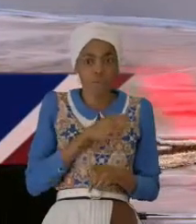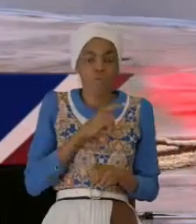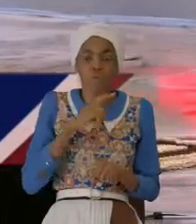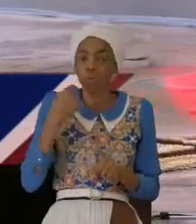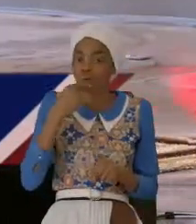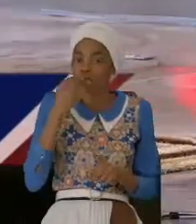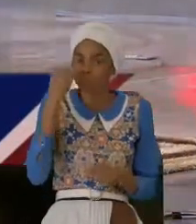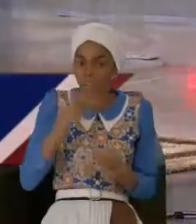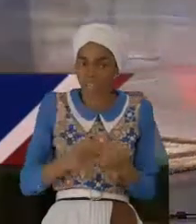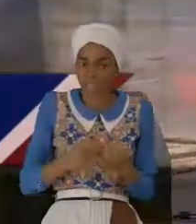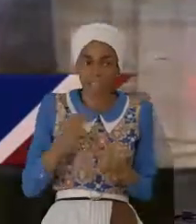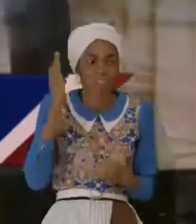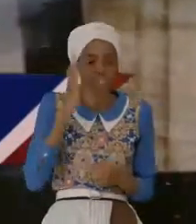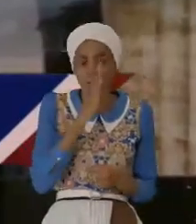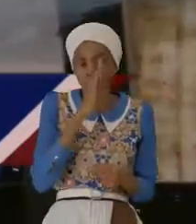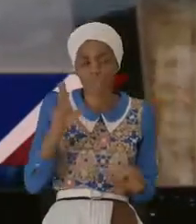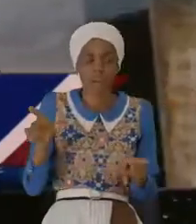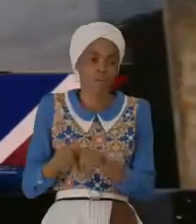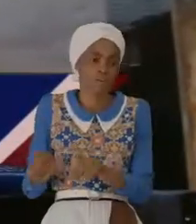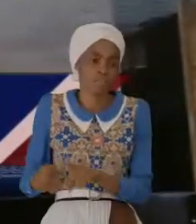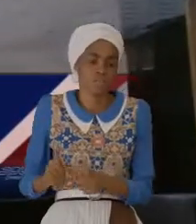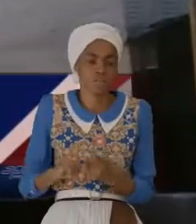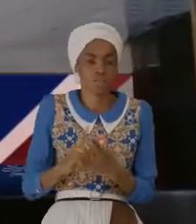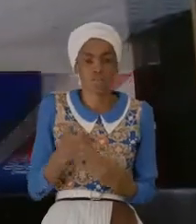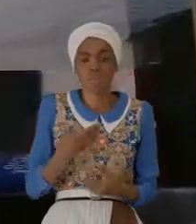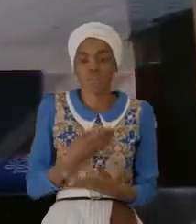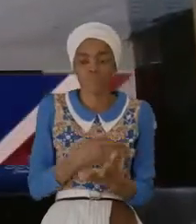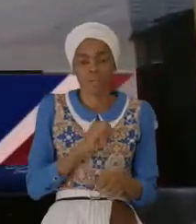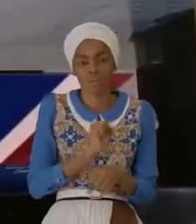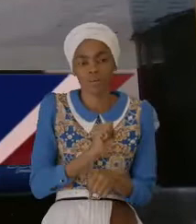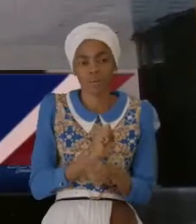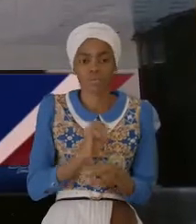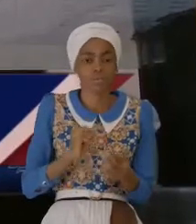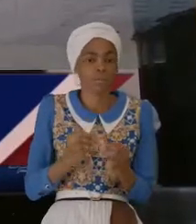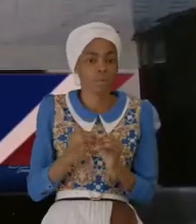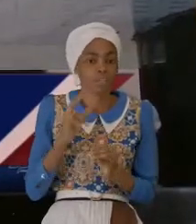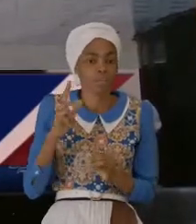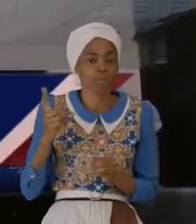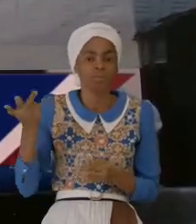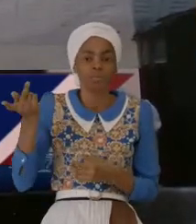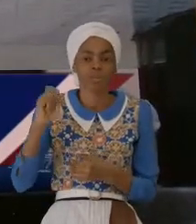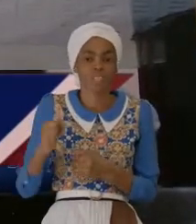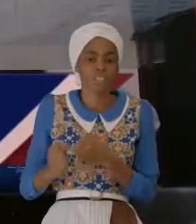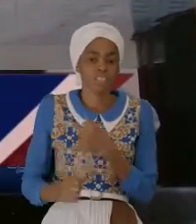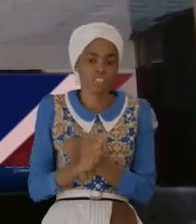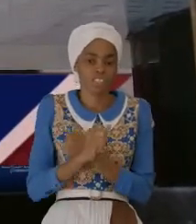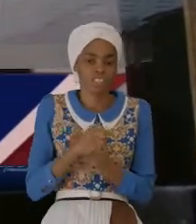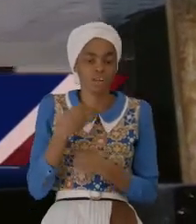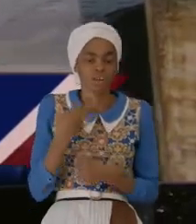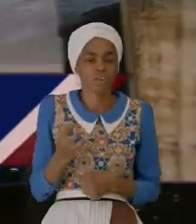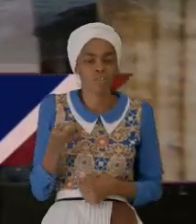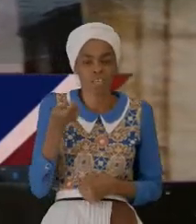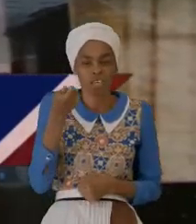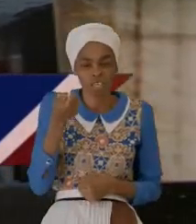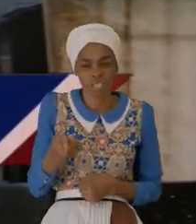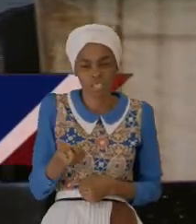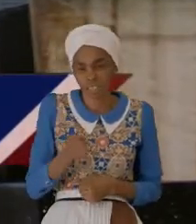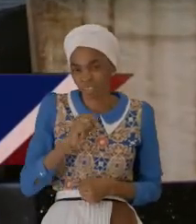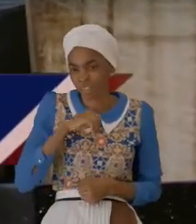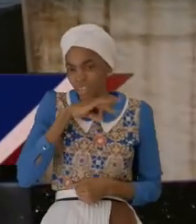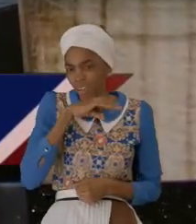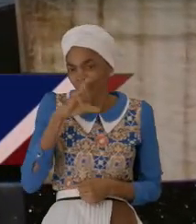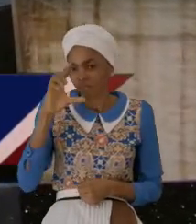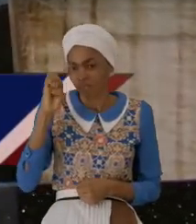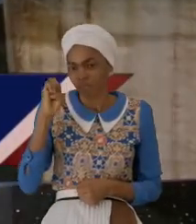look at number three here number three we're looking at the danger of a little heaven